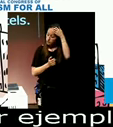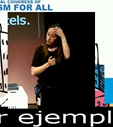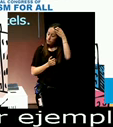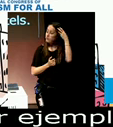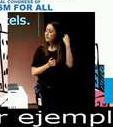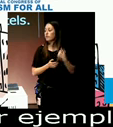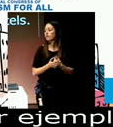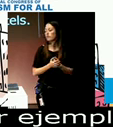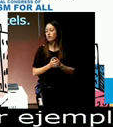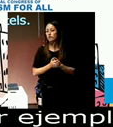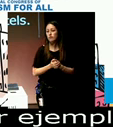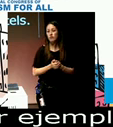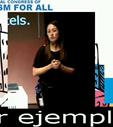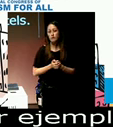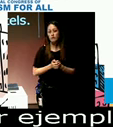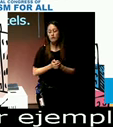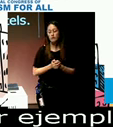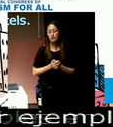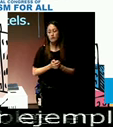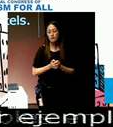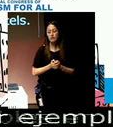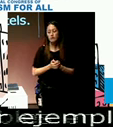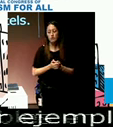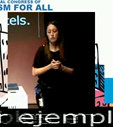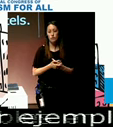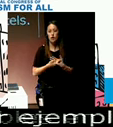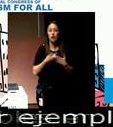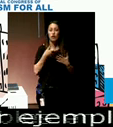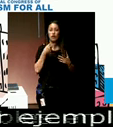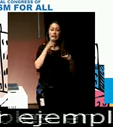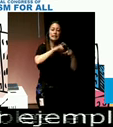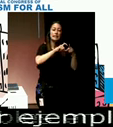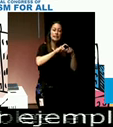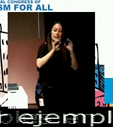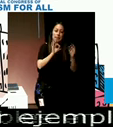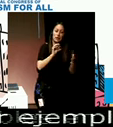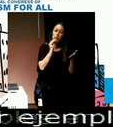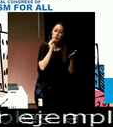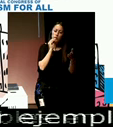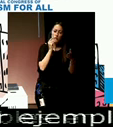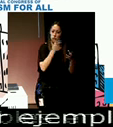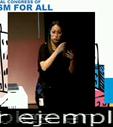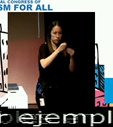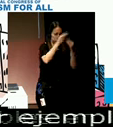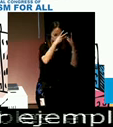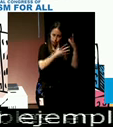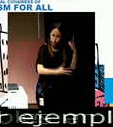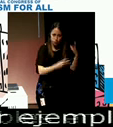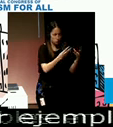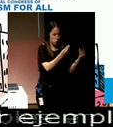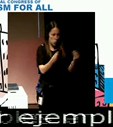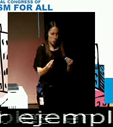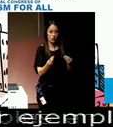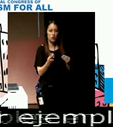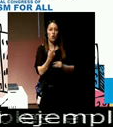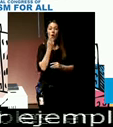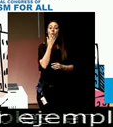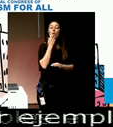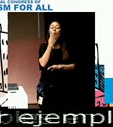Undistrict has many specific features. One of them is the fact that we offer information for all the